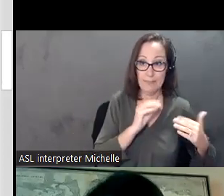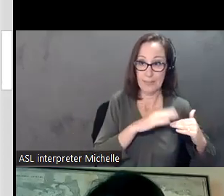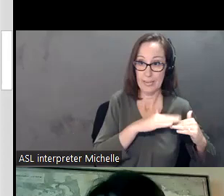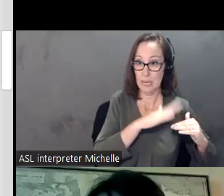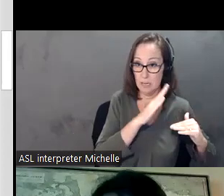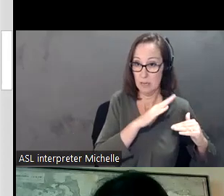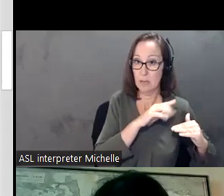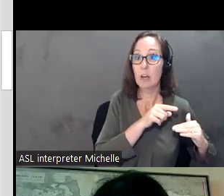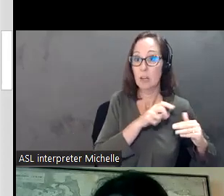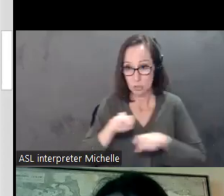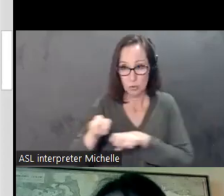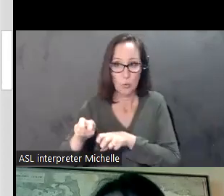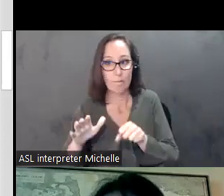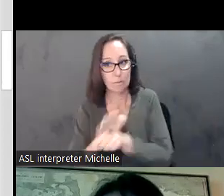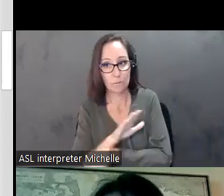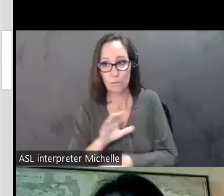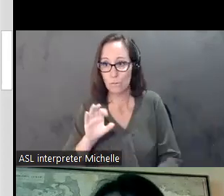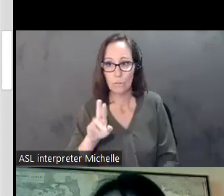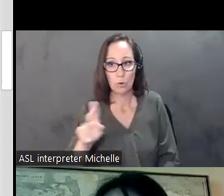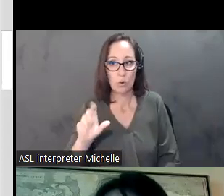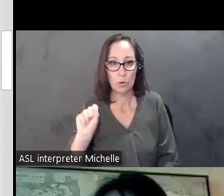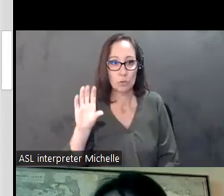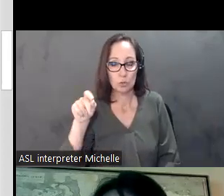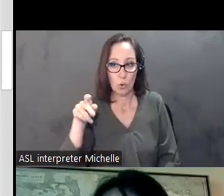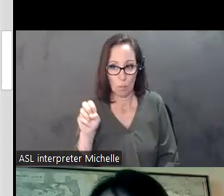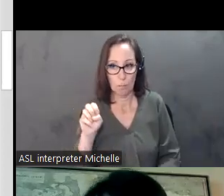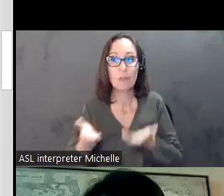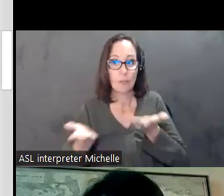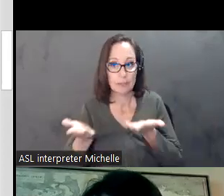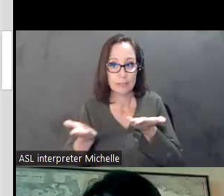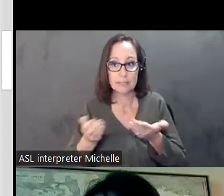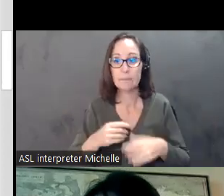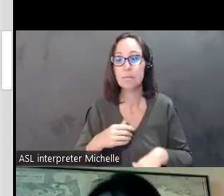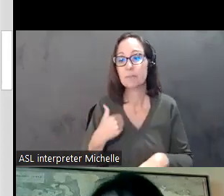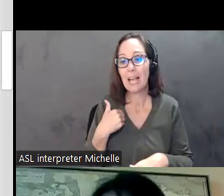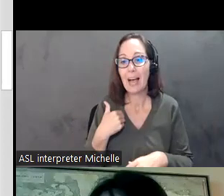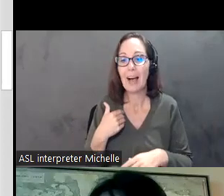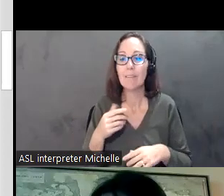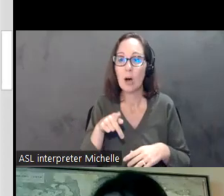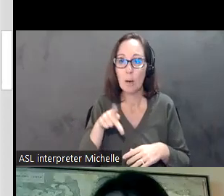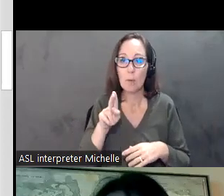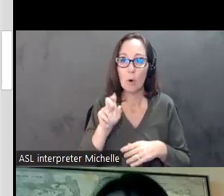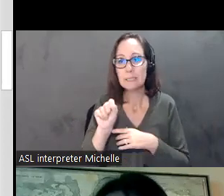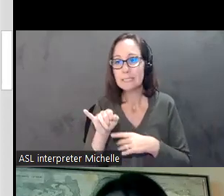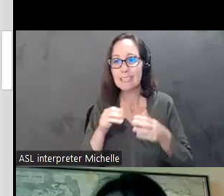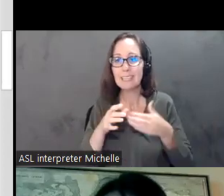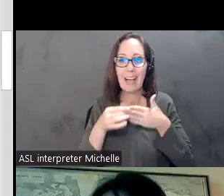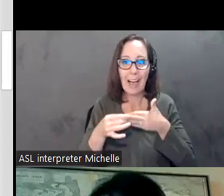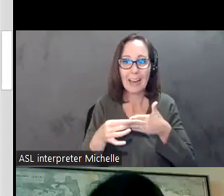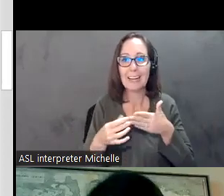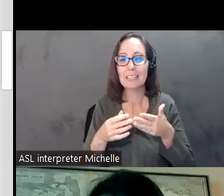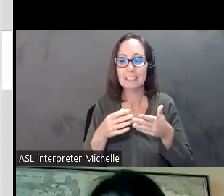and older to full scope. And we do have some policy guidance, which we have administered to share